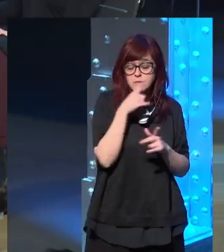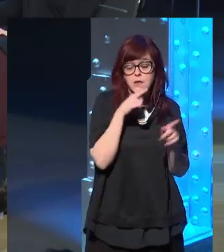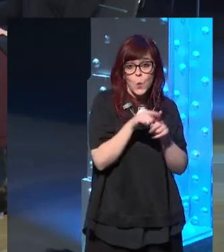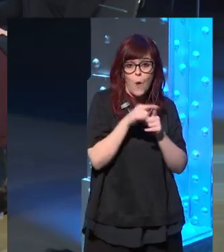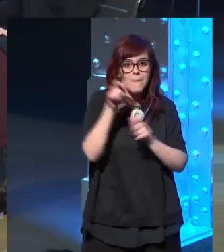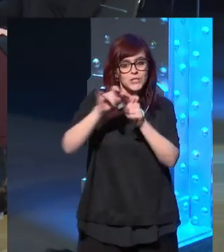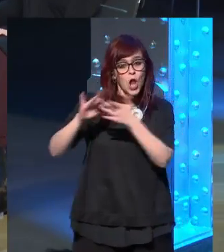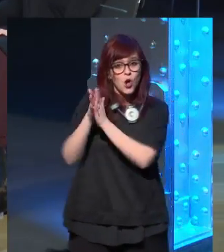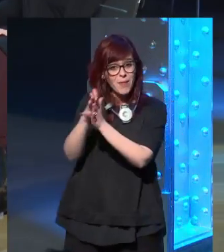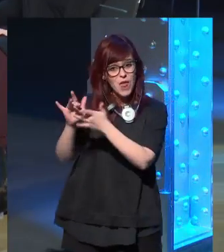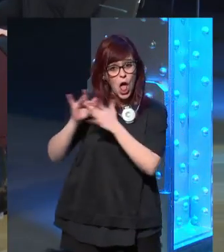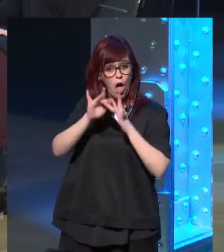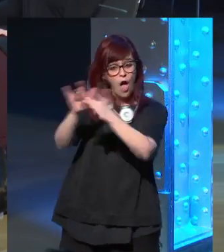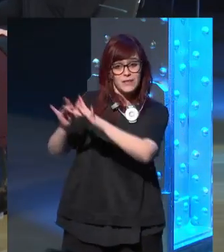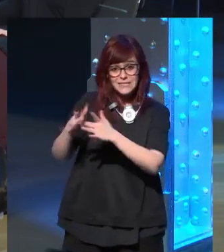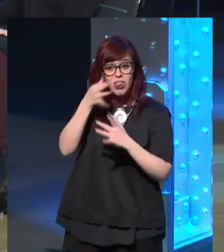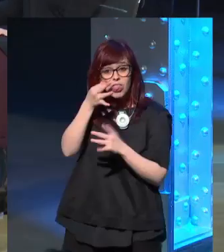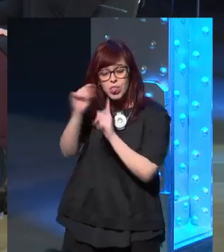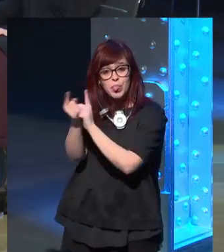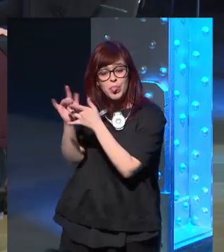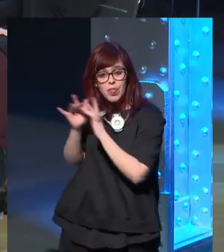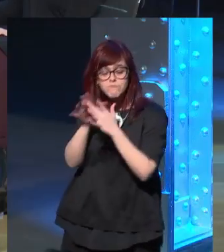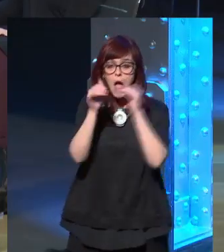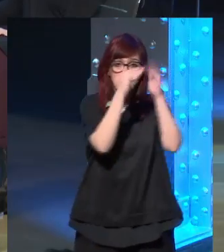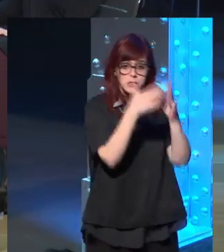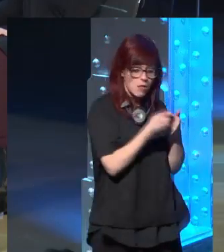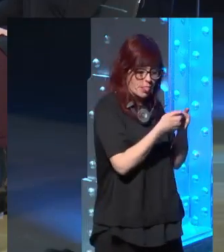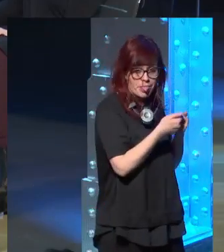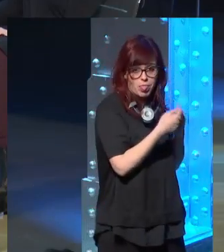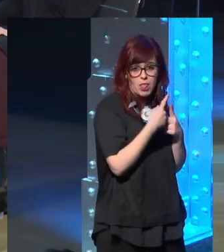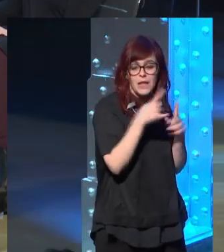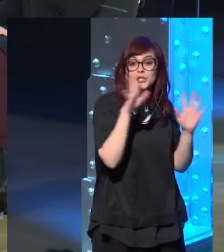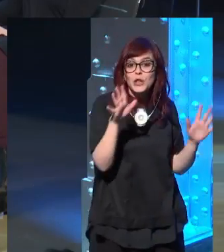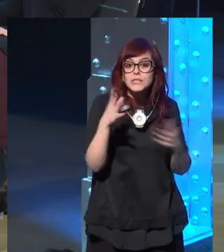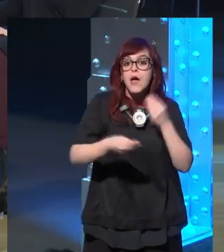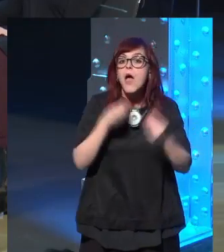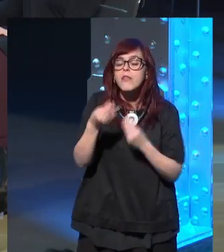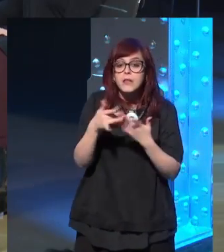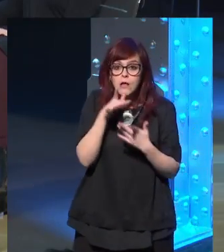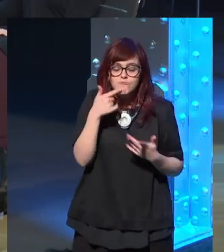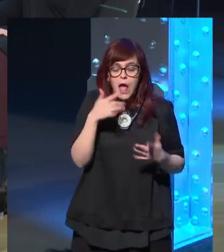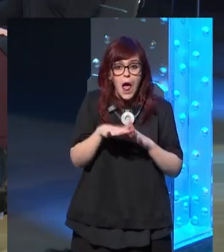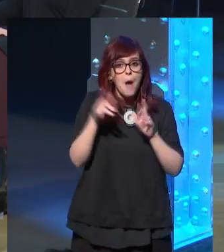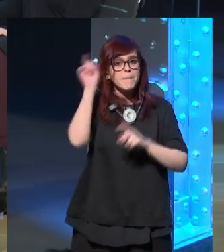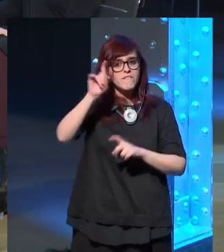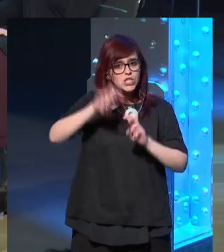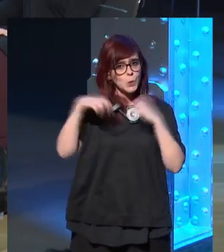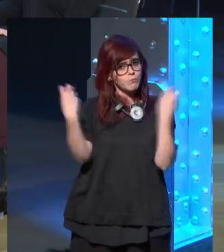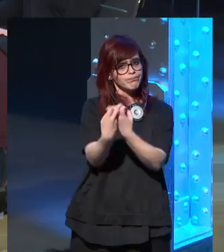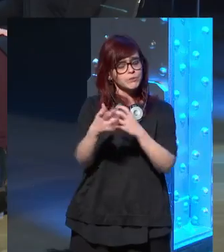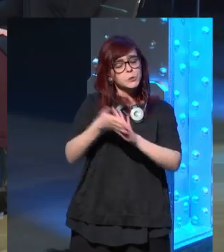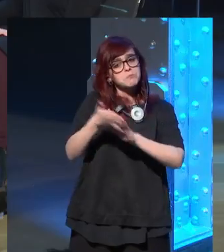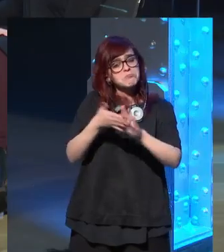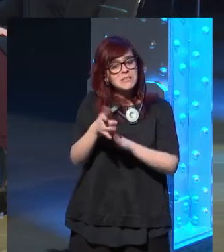at the boarding school with. So what the boarding school did was, at the beginning of the semester, when the